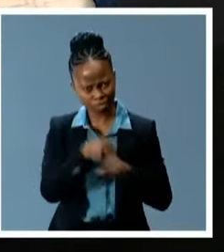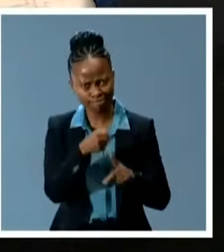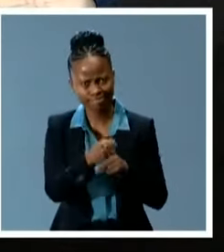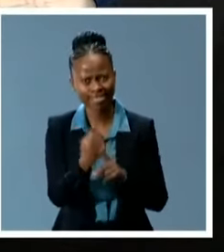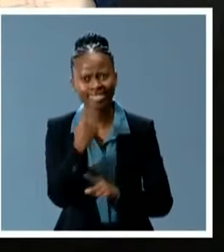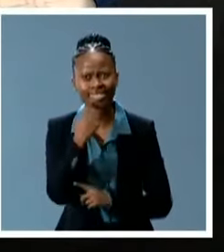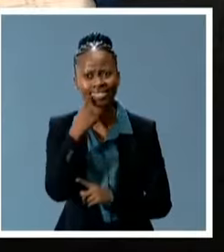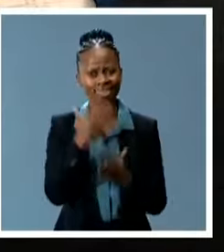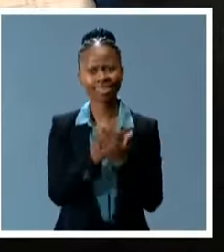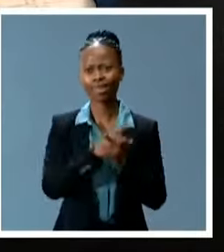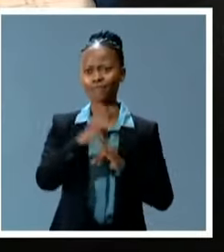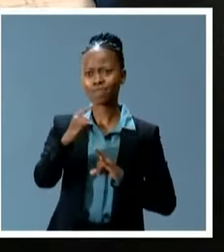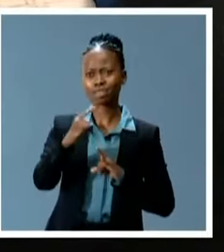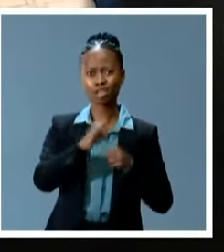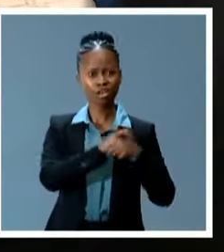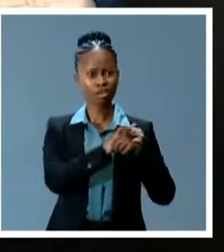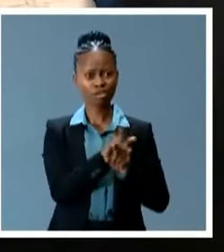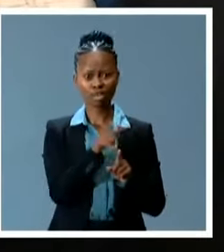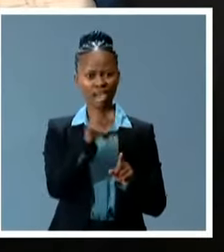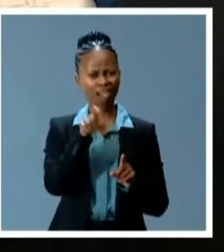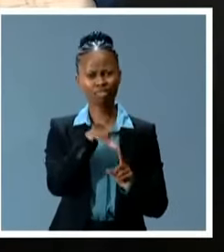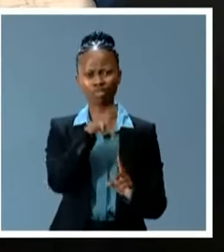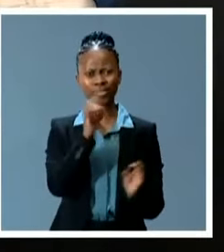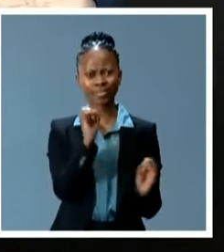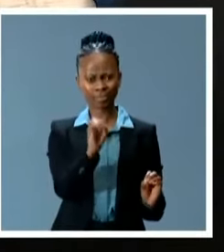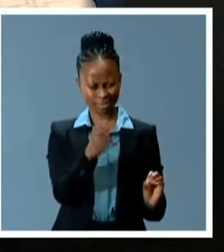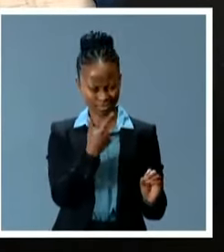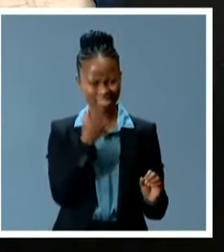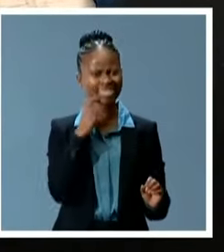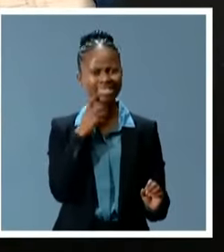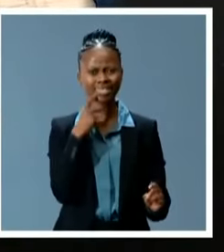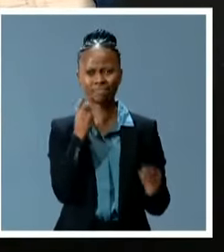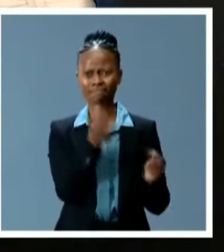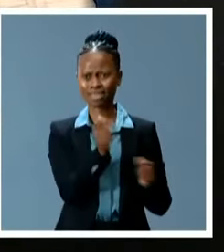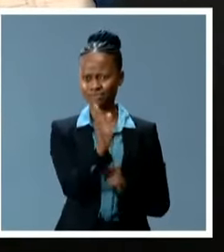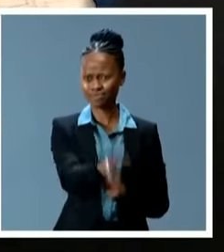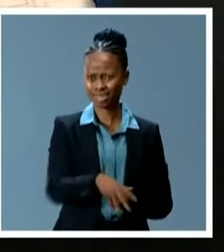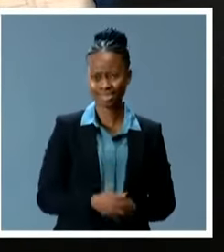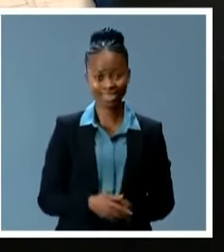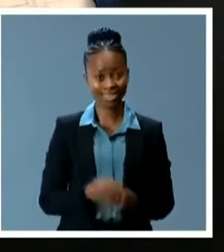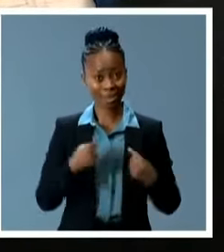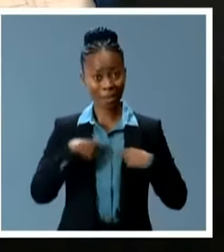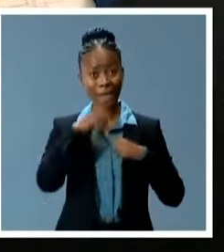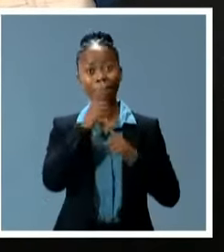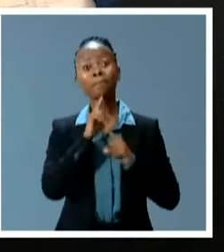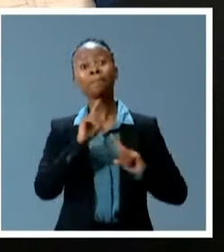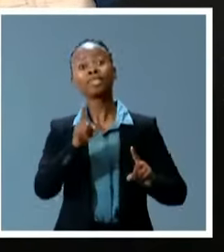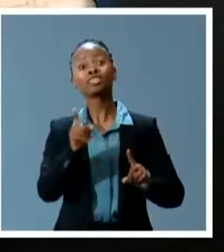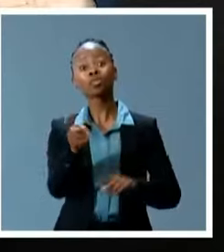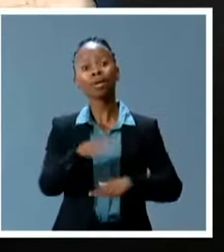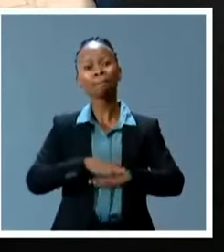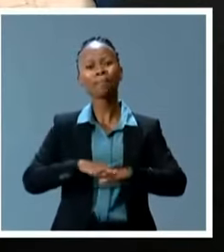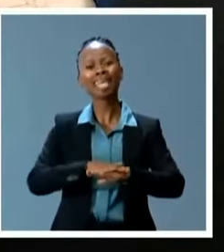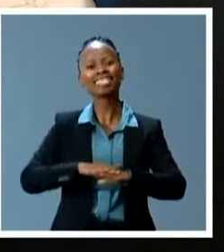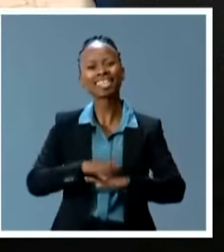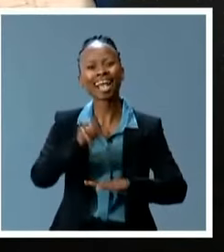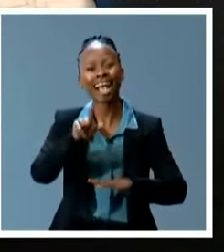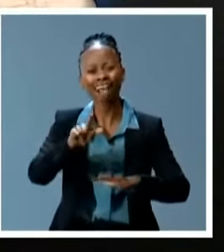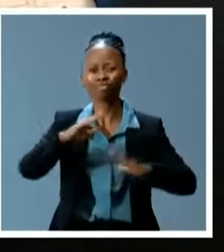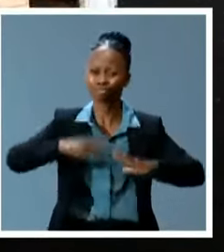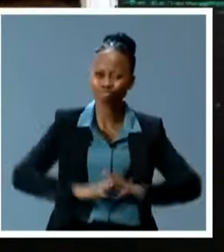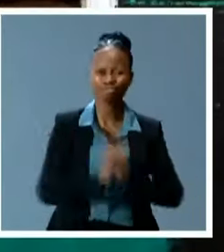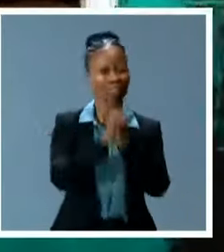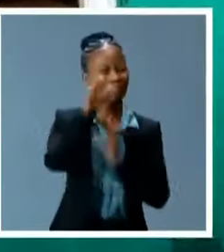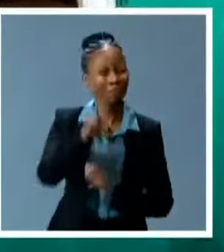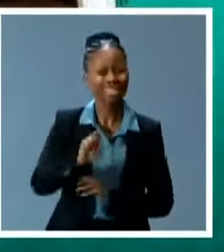escolhe cor, somos todos alvos. Enquanto não tivermos todos, ninguém tá salvo. A mensagem é básica, pra não mudarmos o nome da Mama África pra